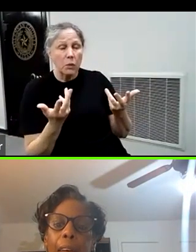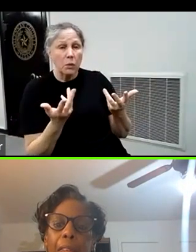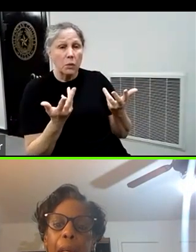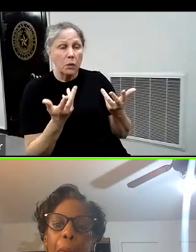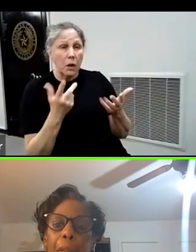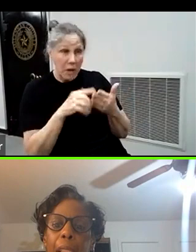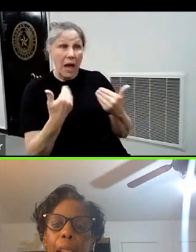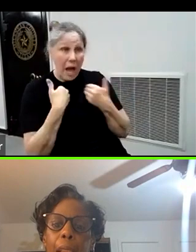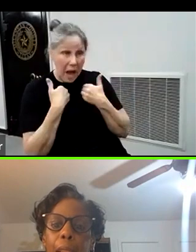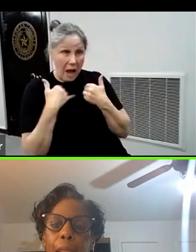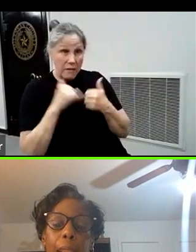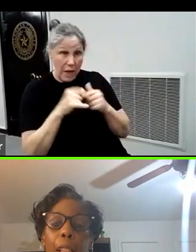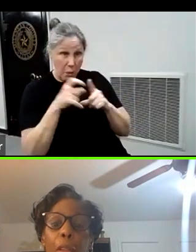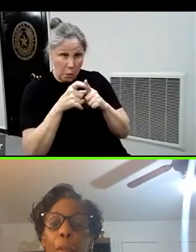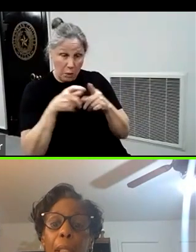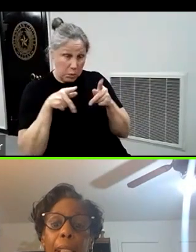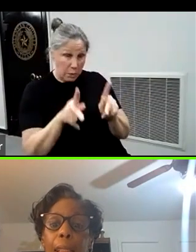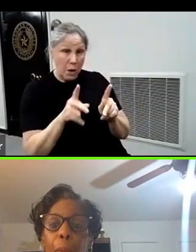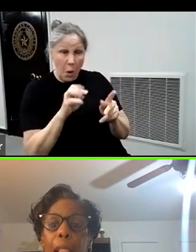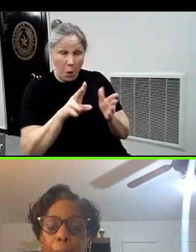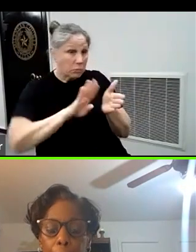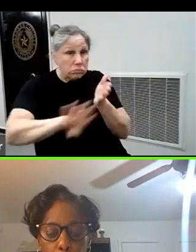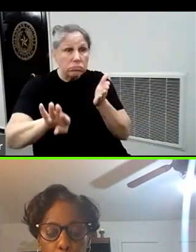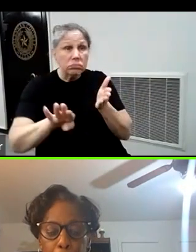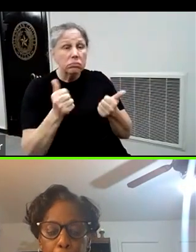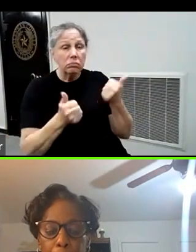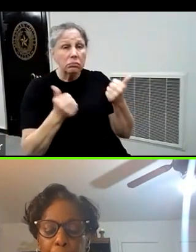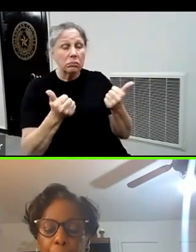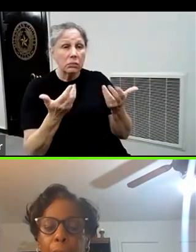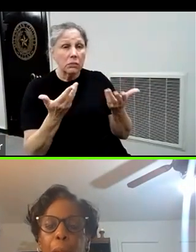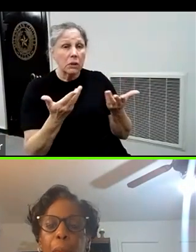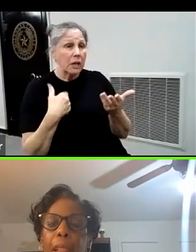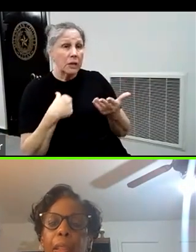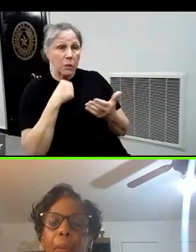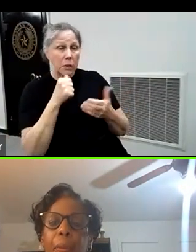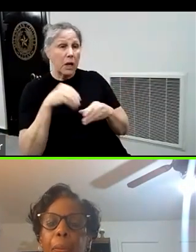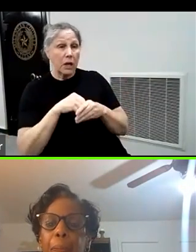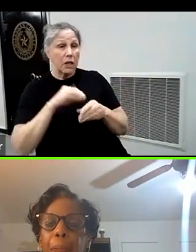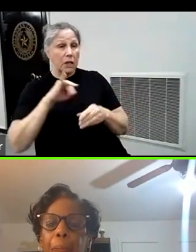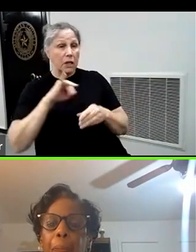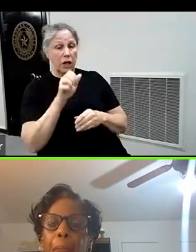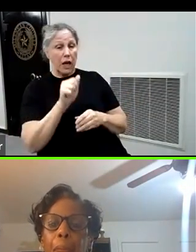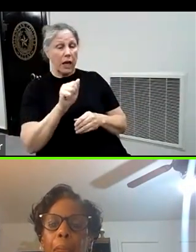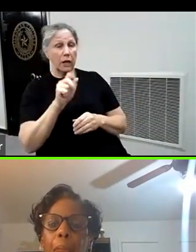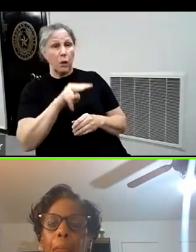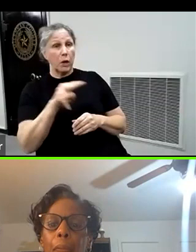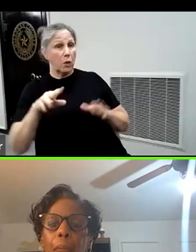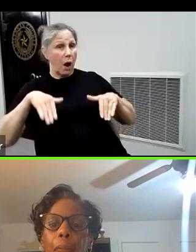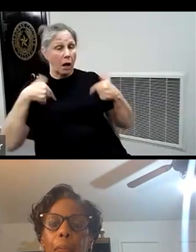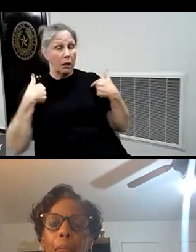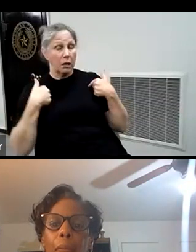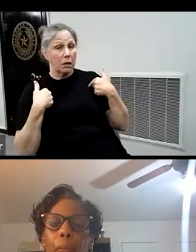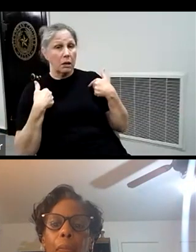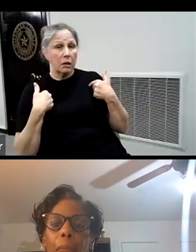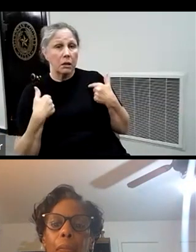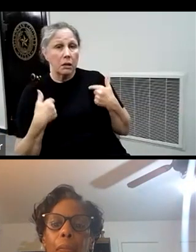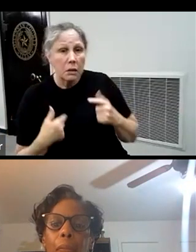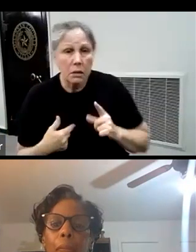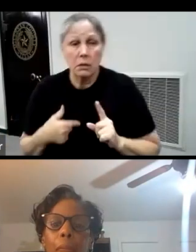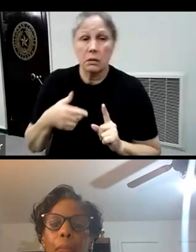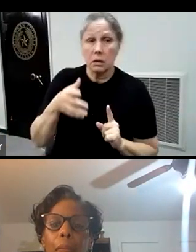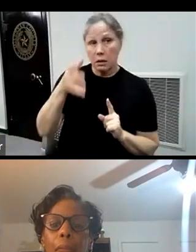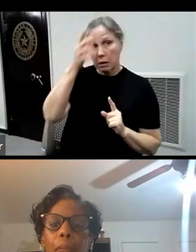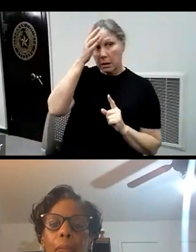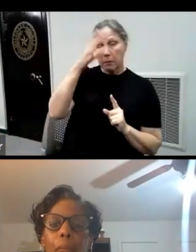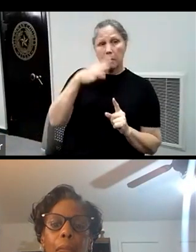even have that wording? Does that go away since we're not incorporating GA 22? I don't know that